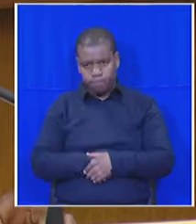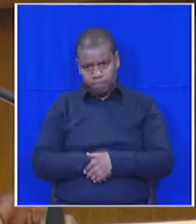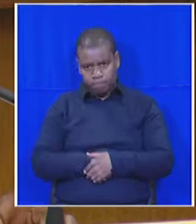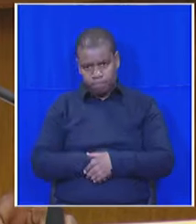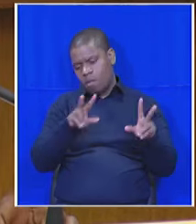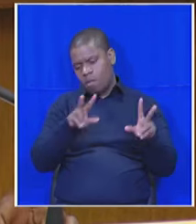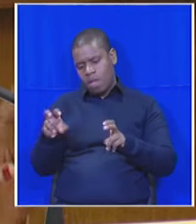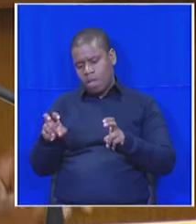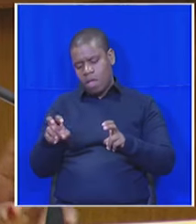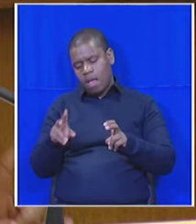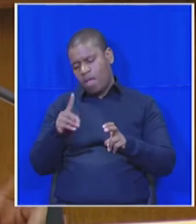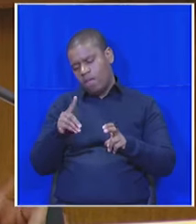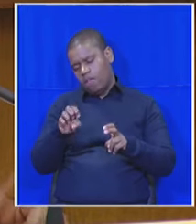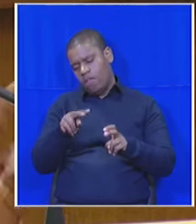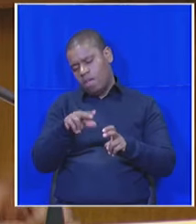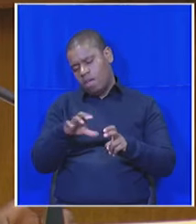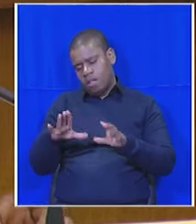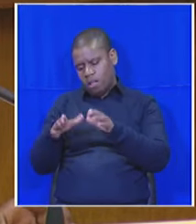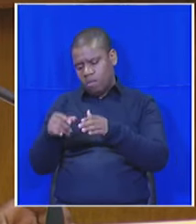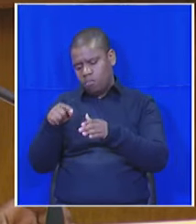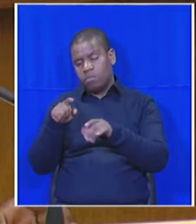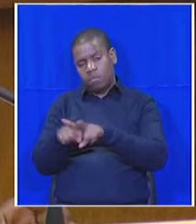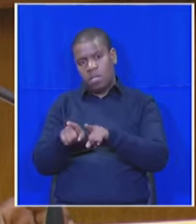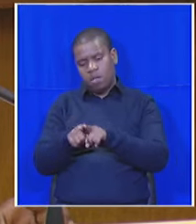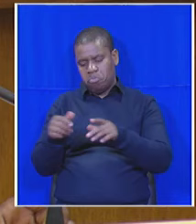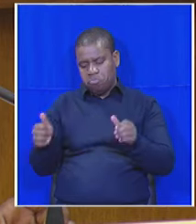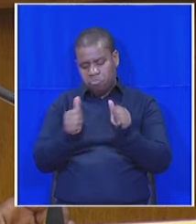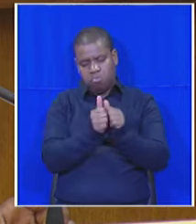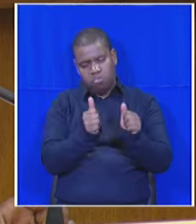Denel issue, Denel is always